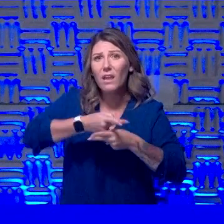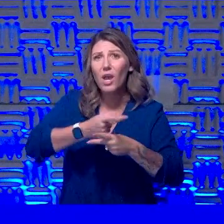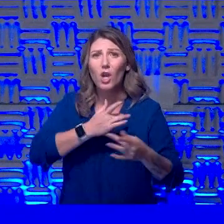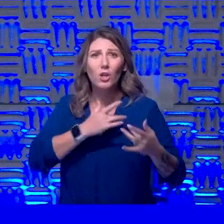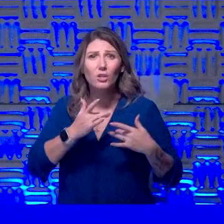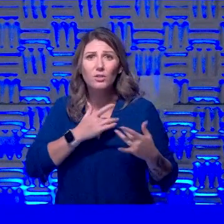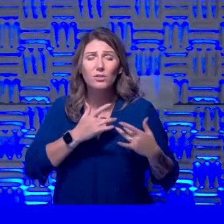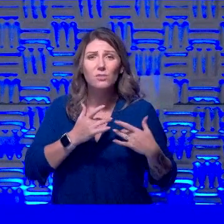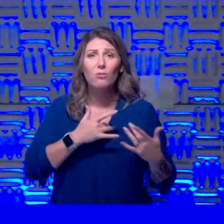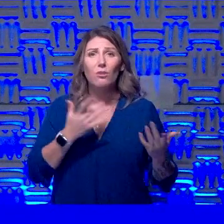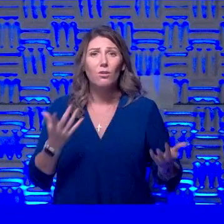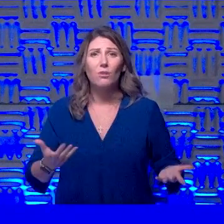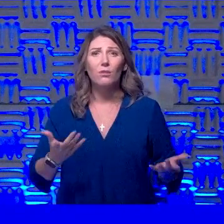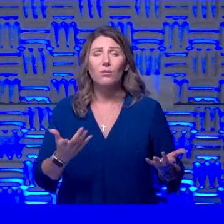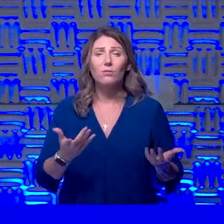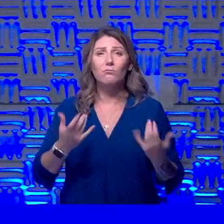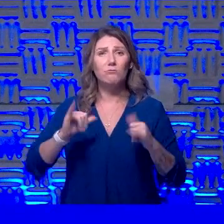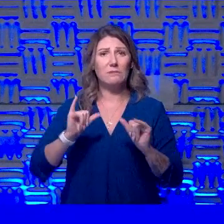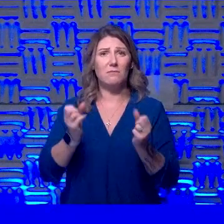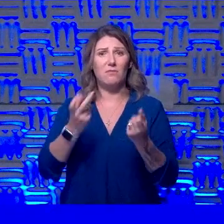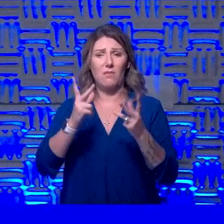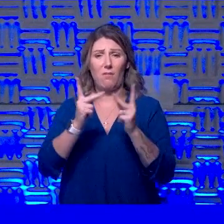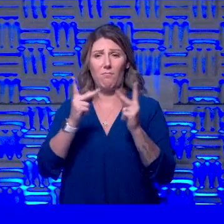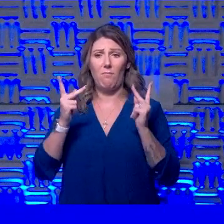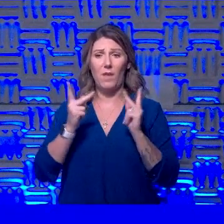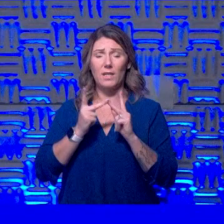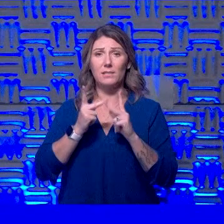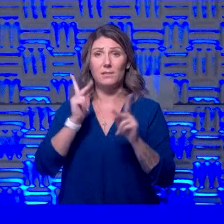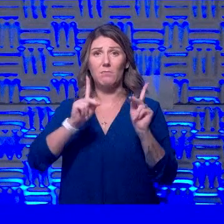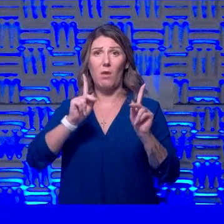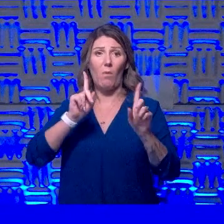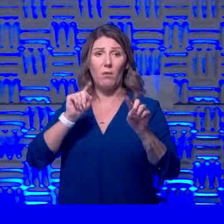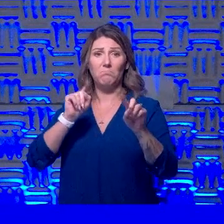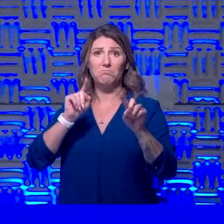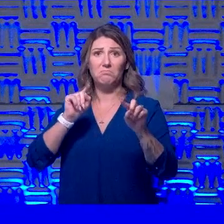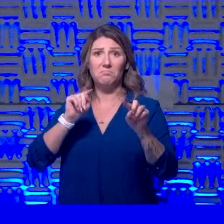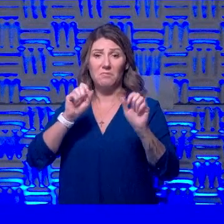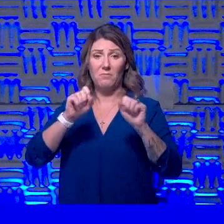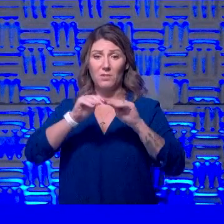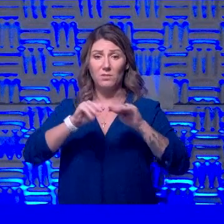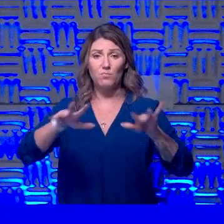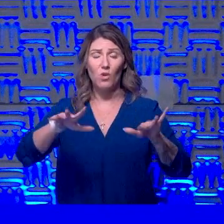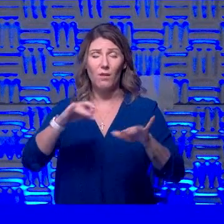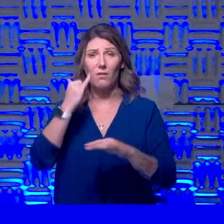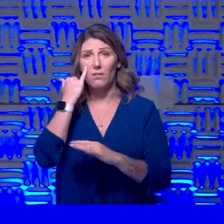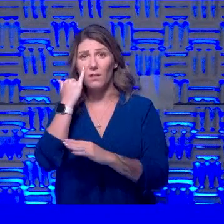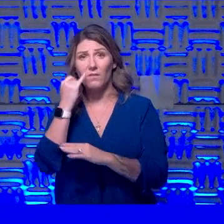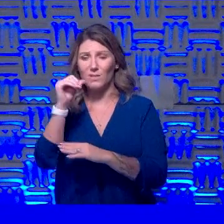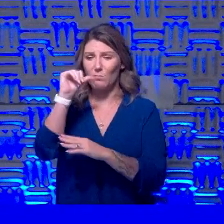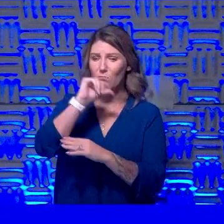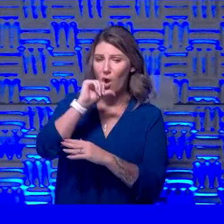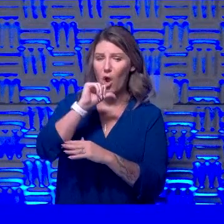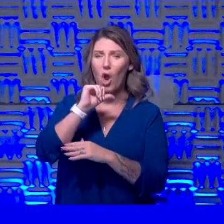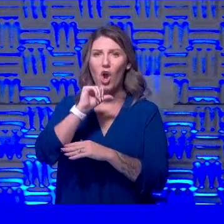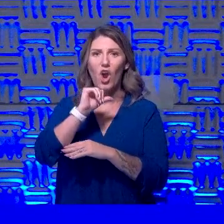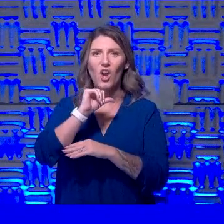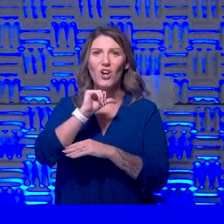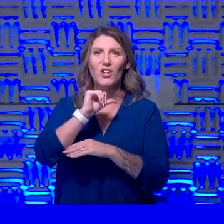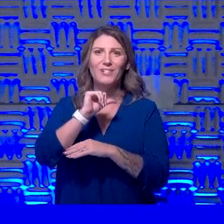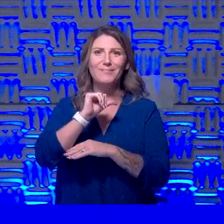there still are a lot of places that people go that we can spread it in, whether that's bars late at